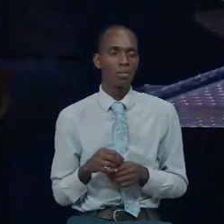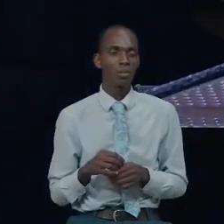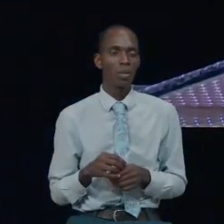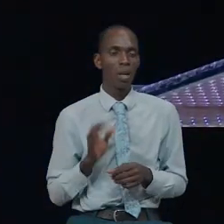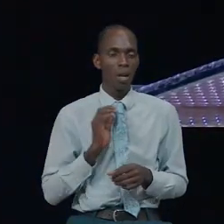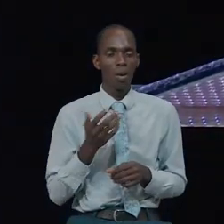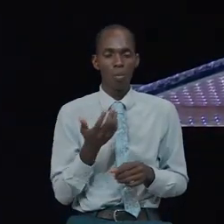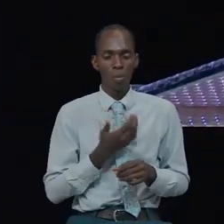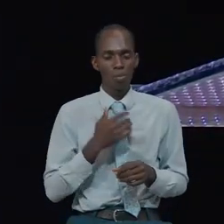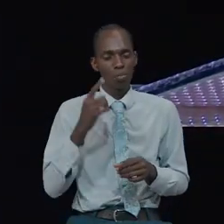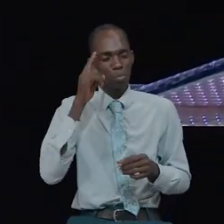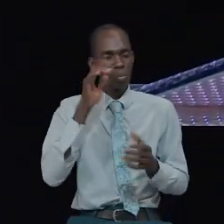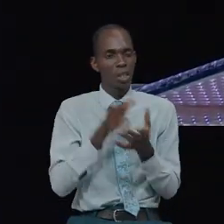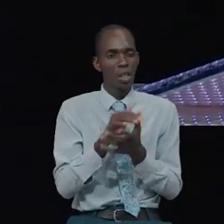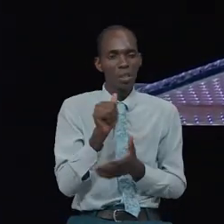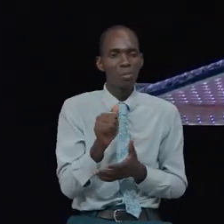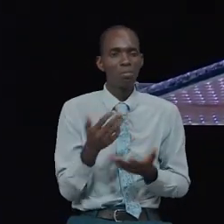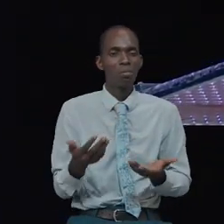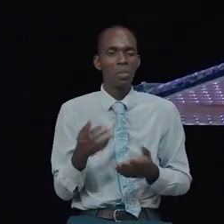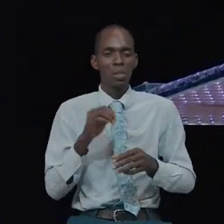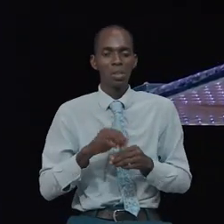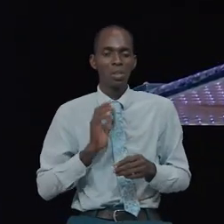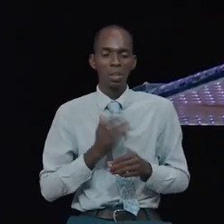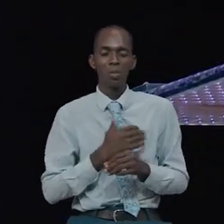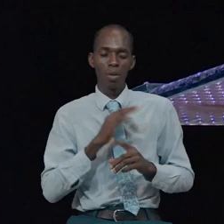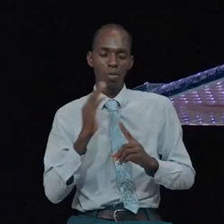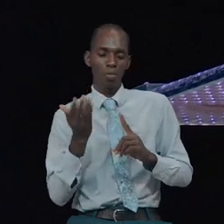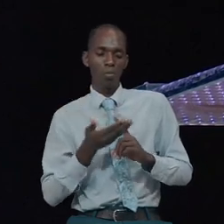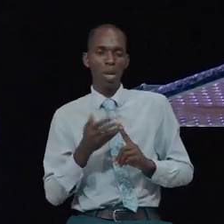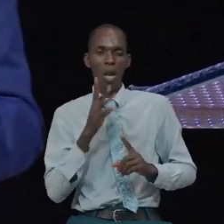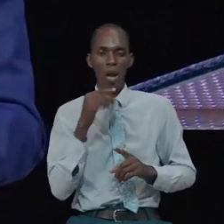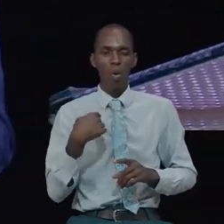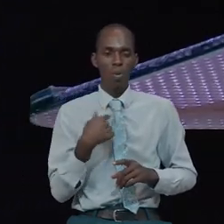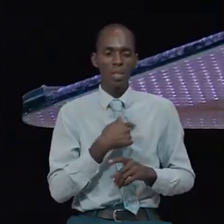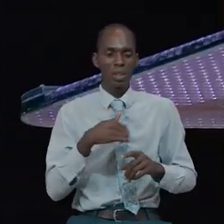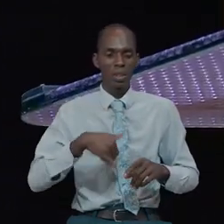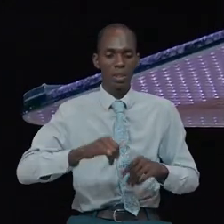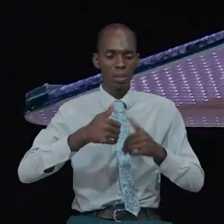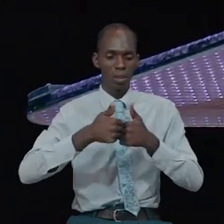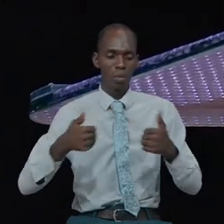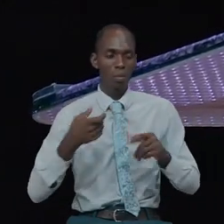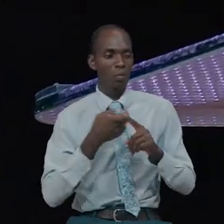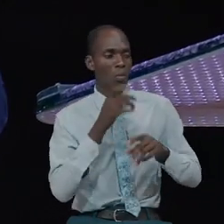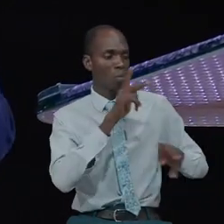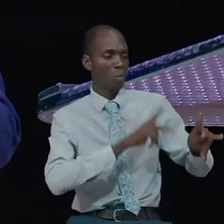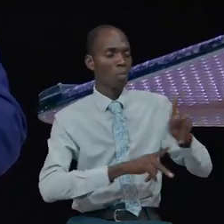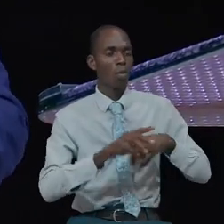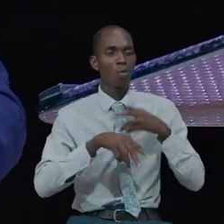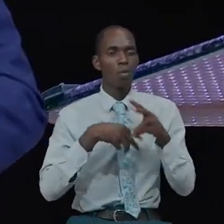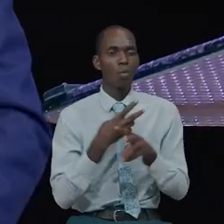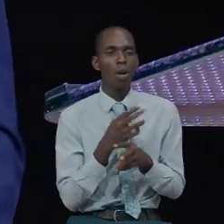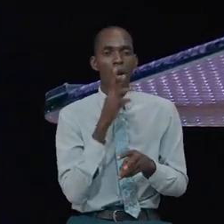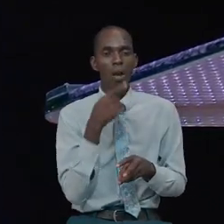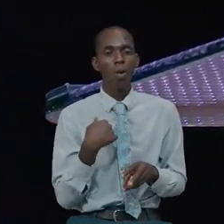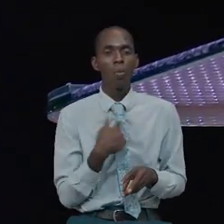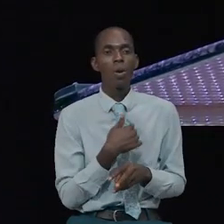our conviction, in our consecration, are we still separate from the people of the world? Are we still